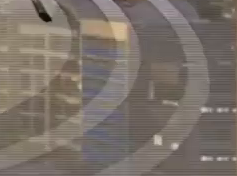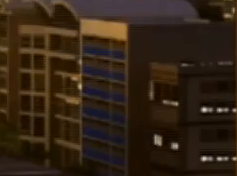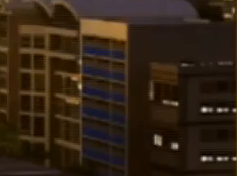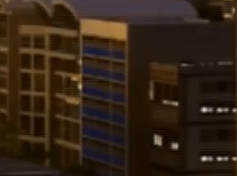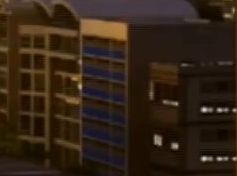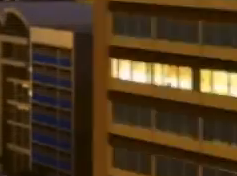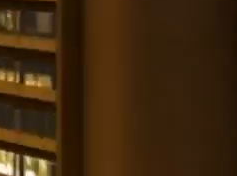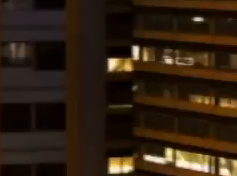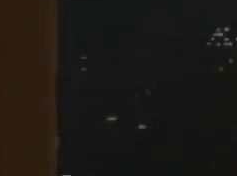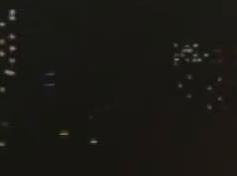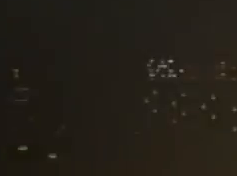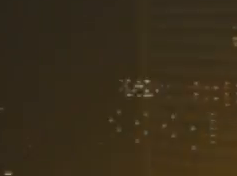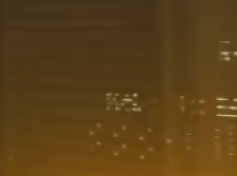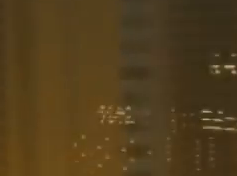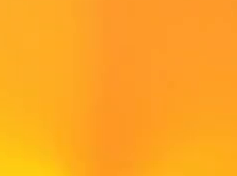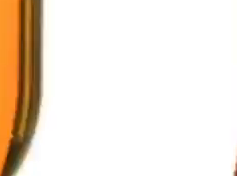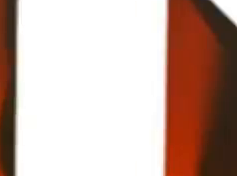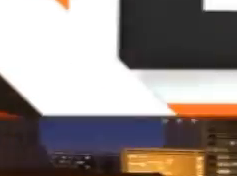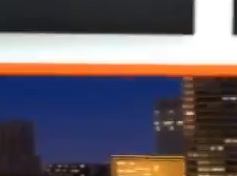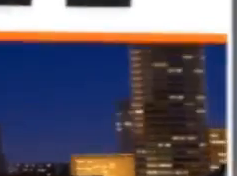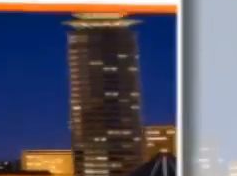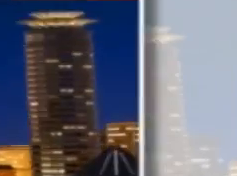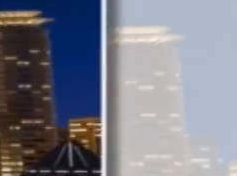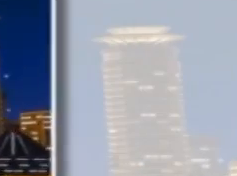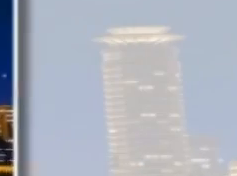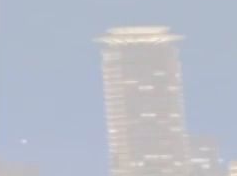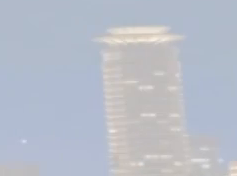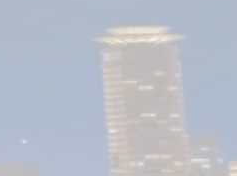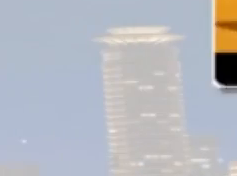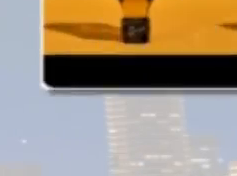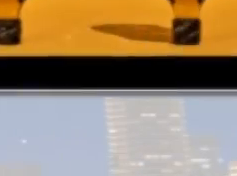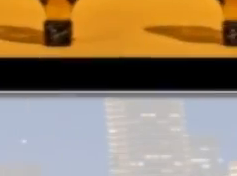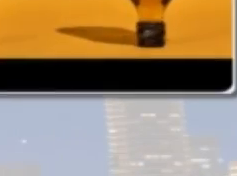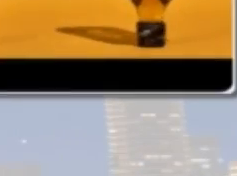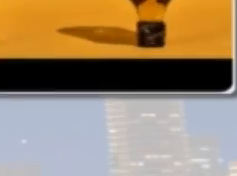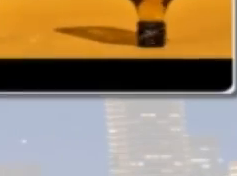JKLIVE, charged by Johnny Walker.